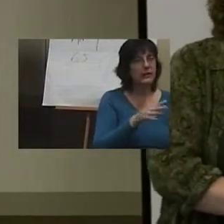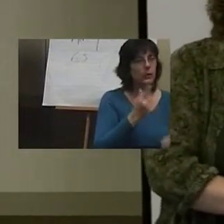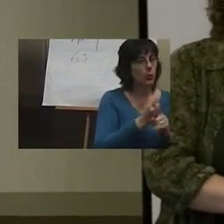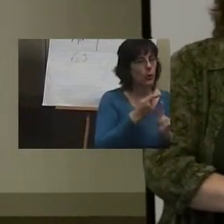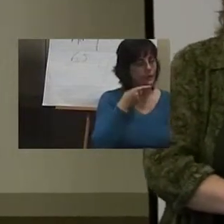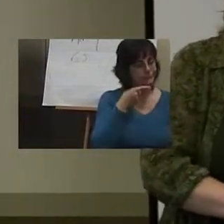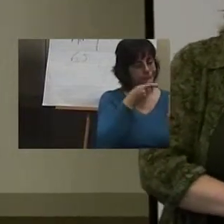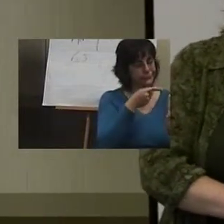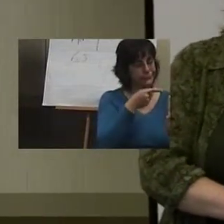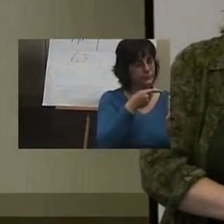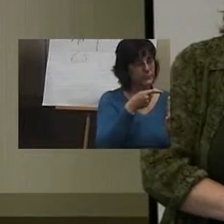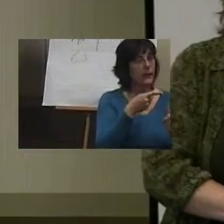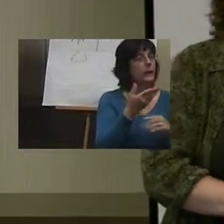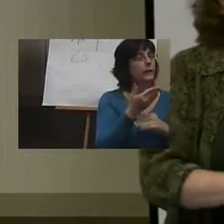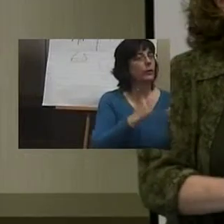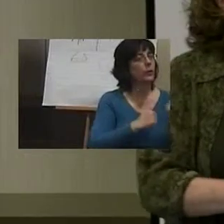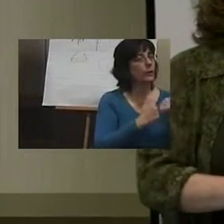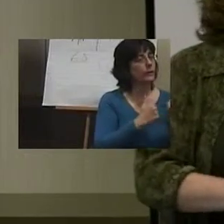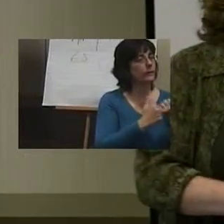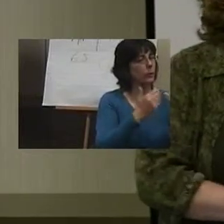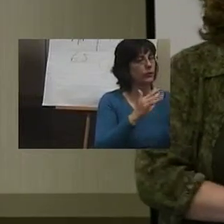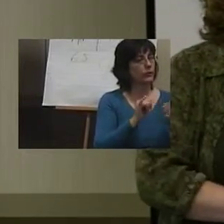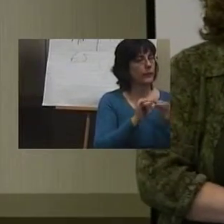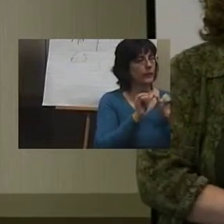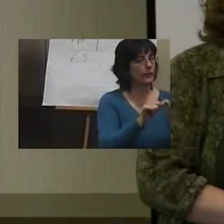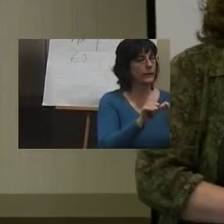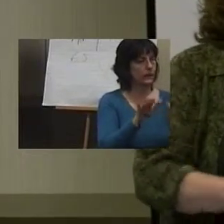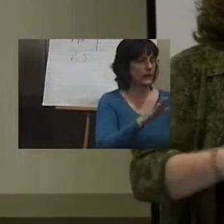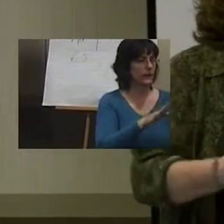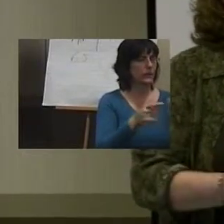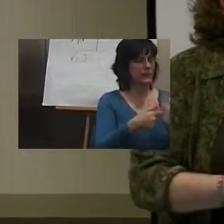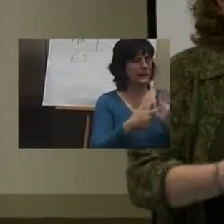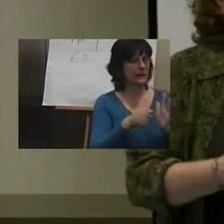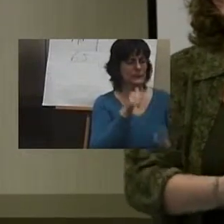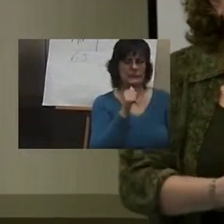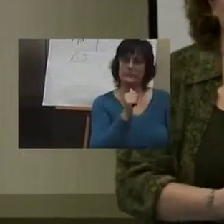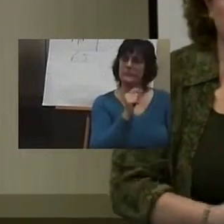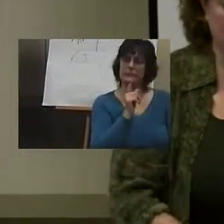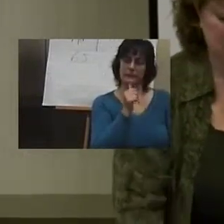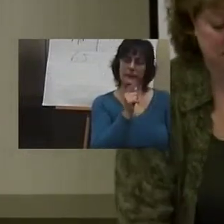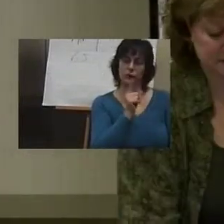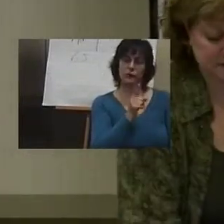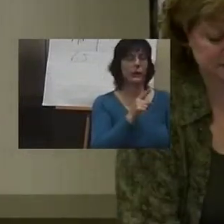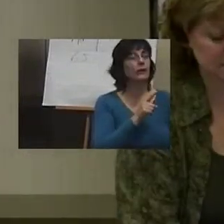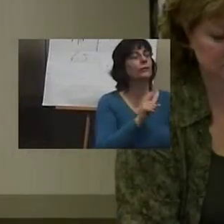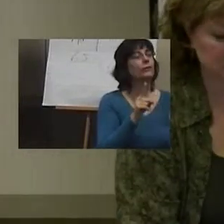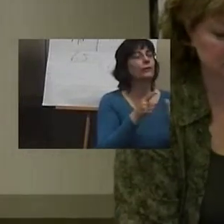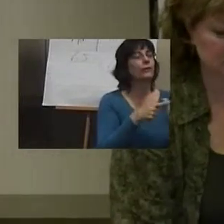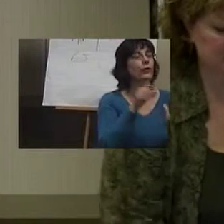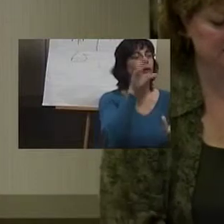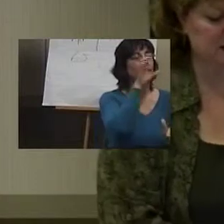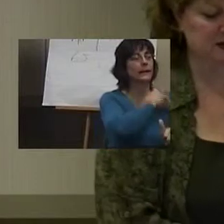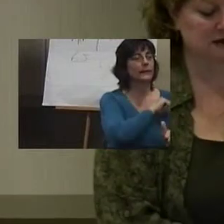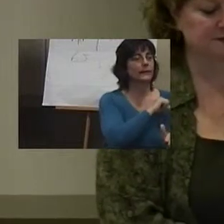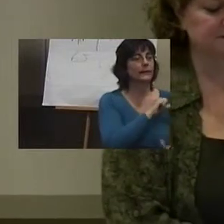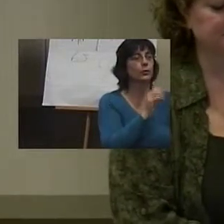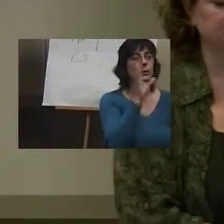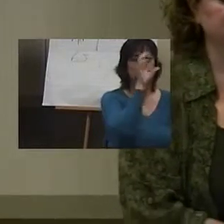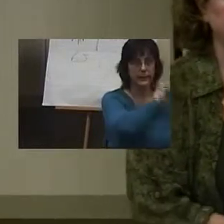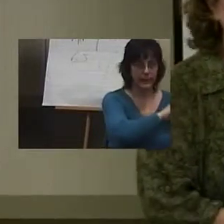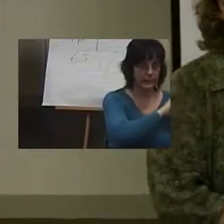reinforcers that are maintaining the behavior. But sometimes you're not quite sure, and that's okay. It's your first guess, your first